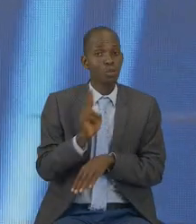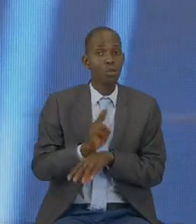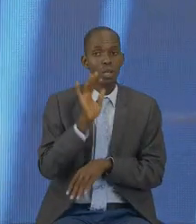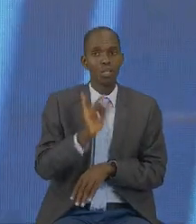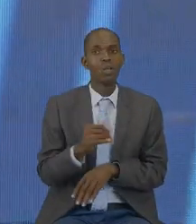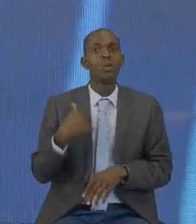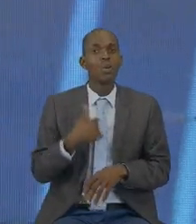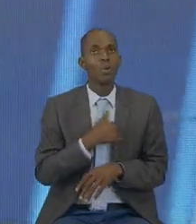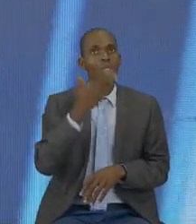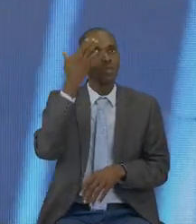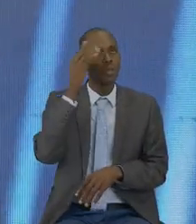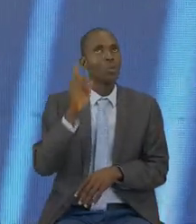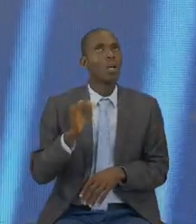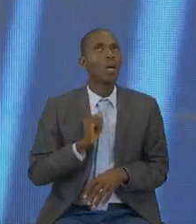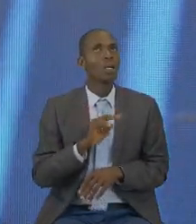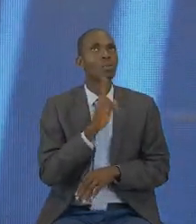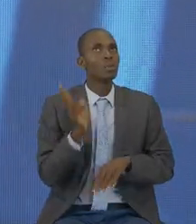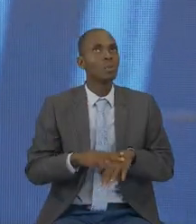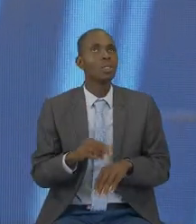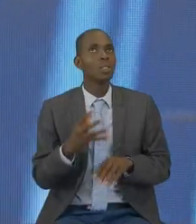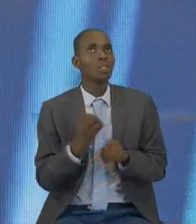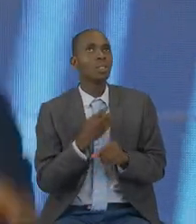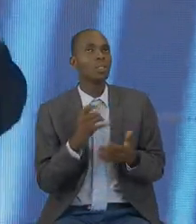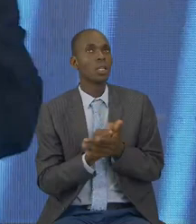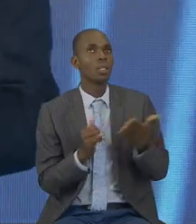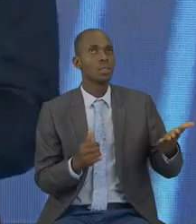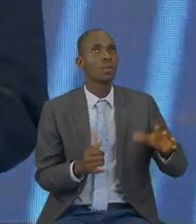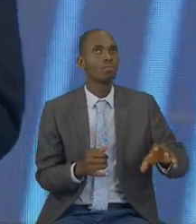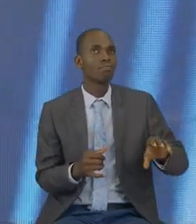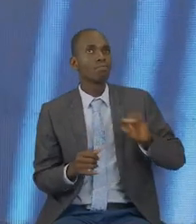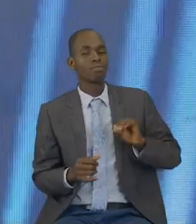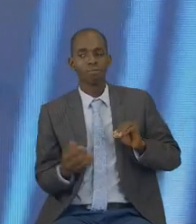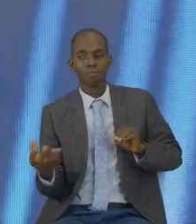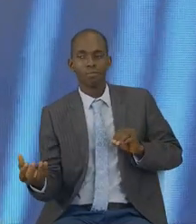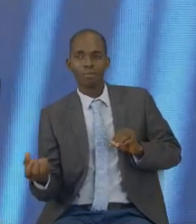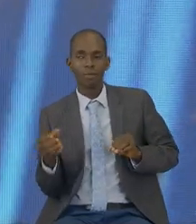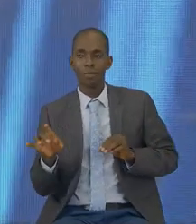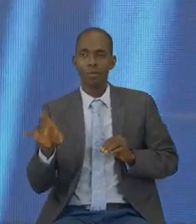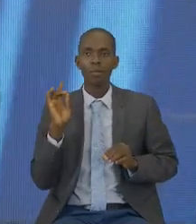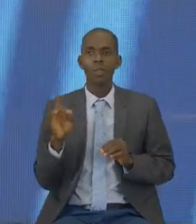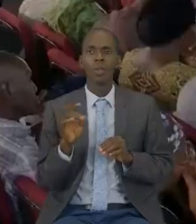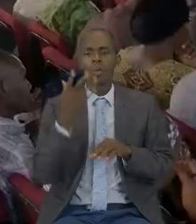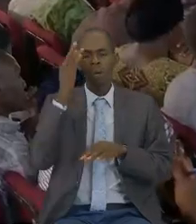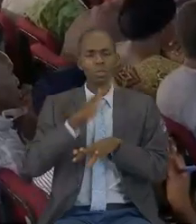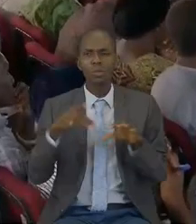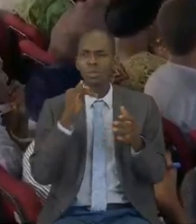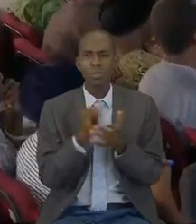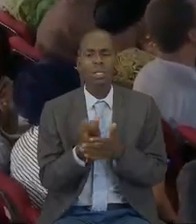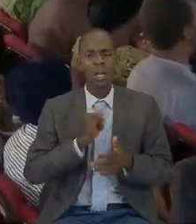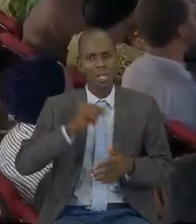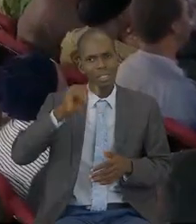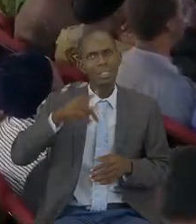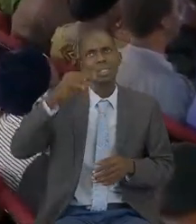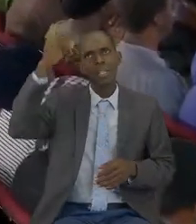that that's where I always put that thing. I take it. Would you say, I need the light? I don't want my life